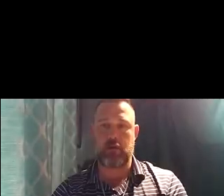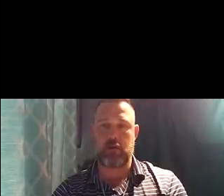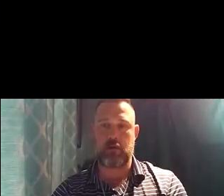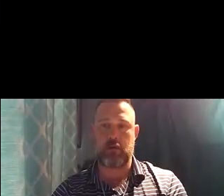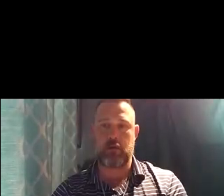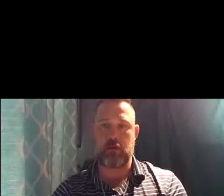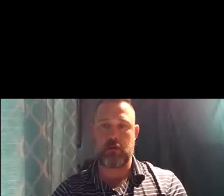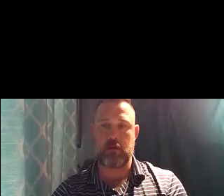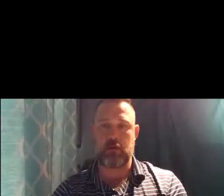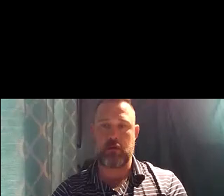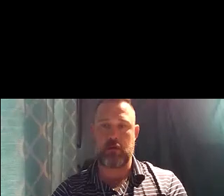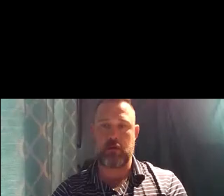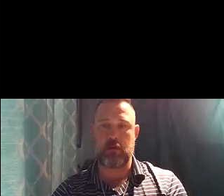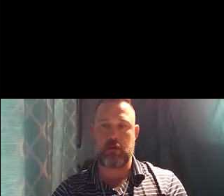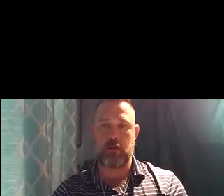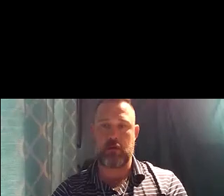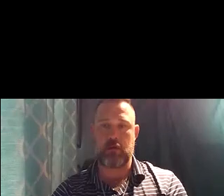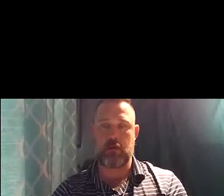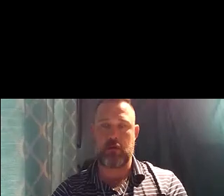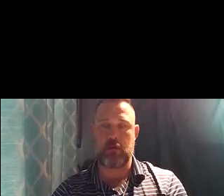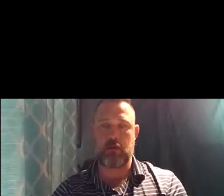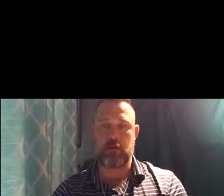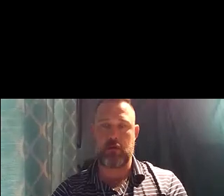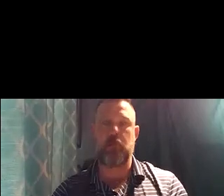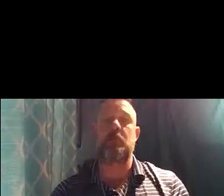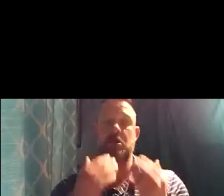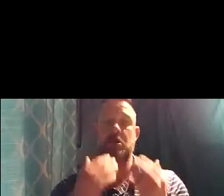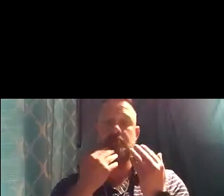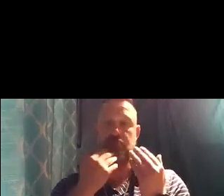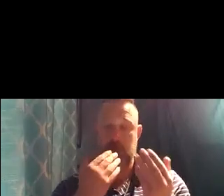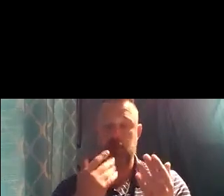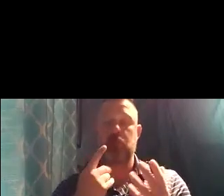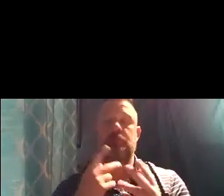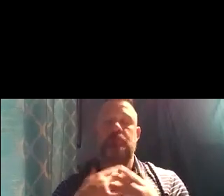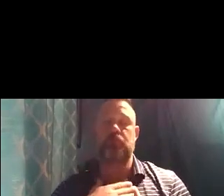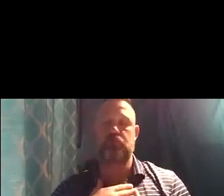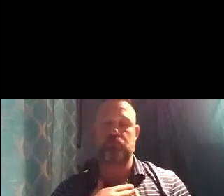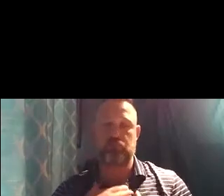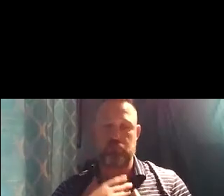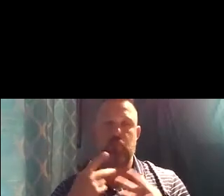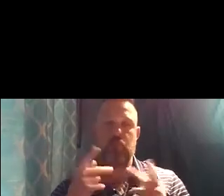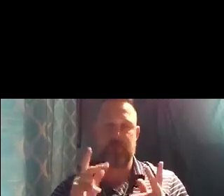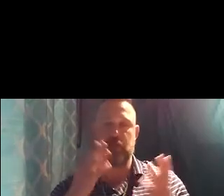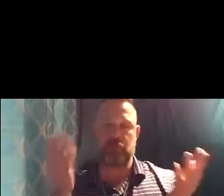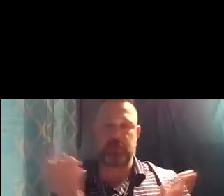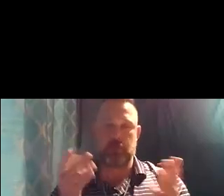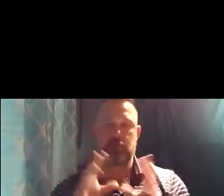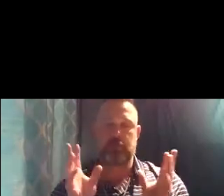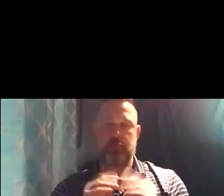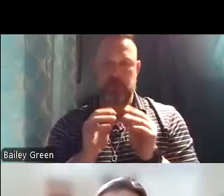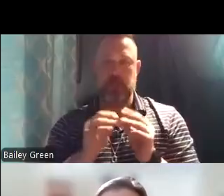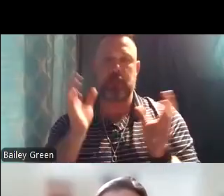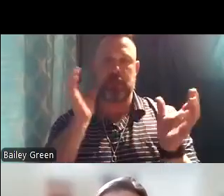you, and just it's really a privilege to be in attendance of this meeting and hear